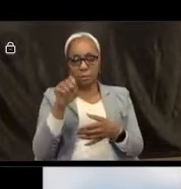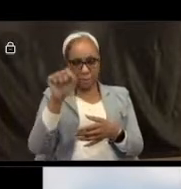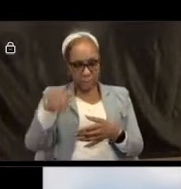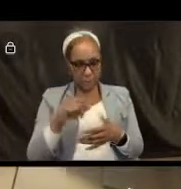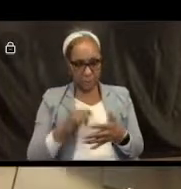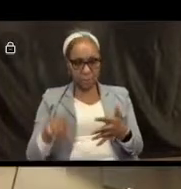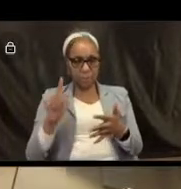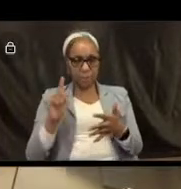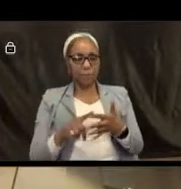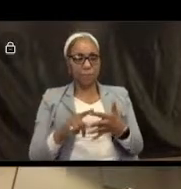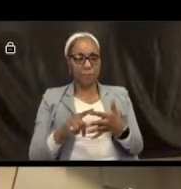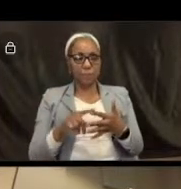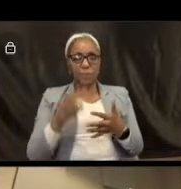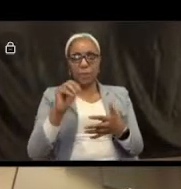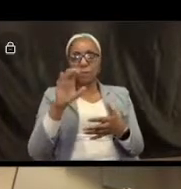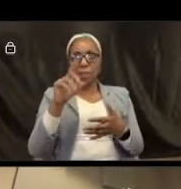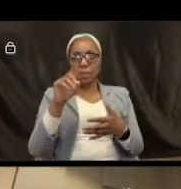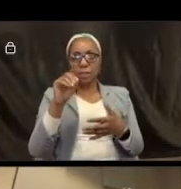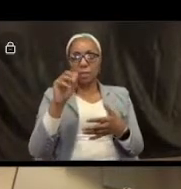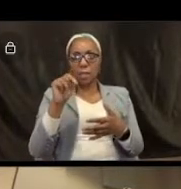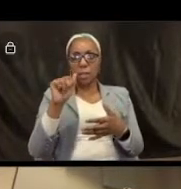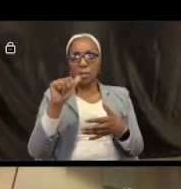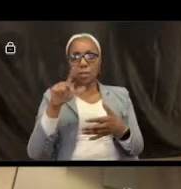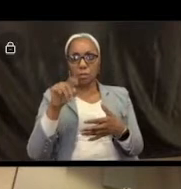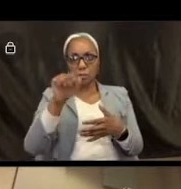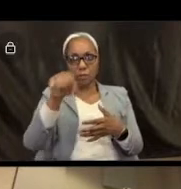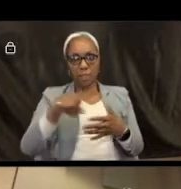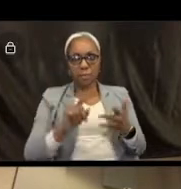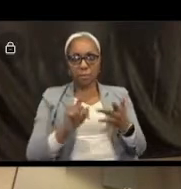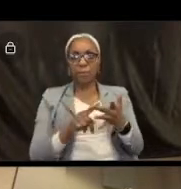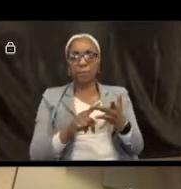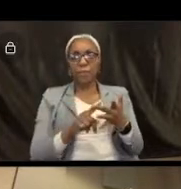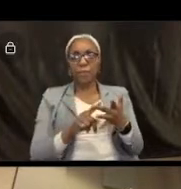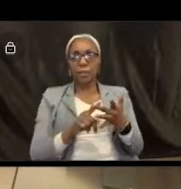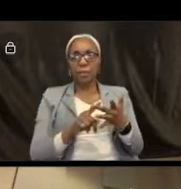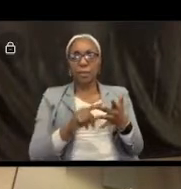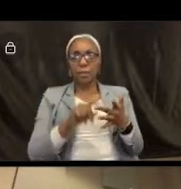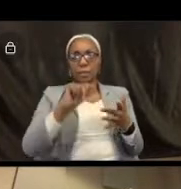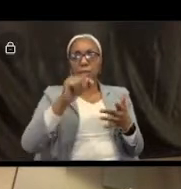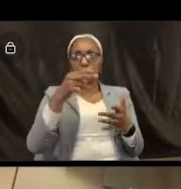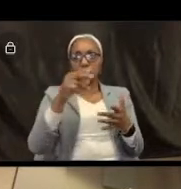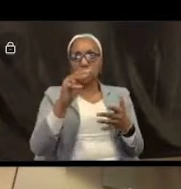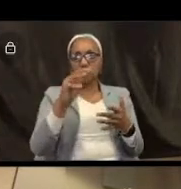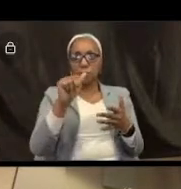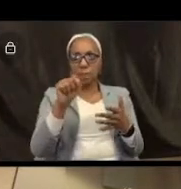Yes. McDonald, Yes. Thomas,